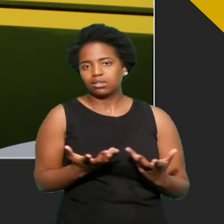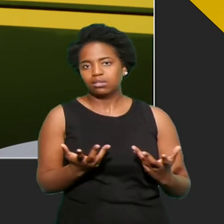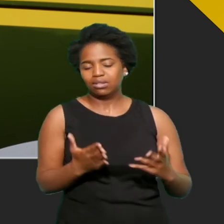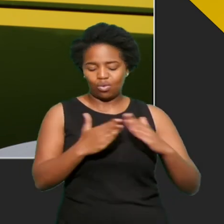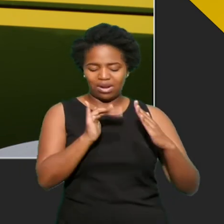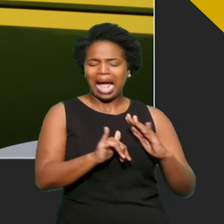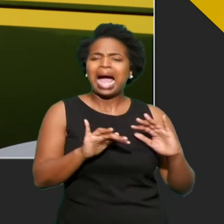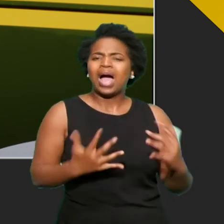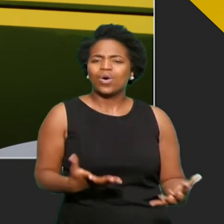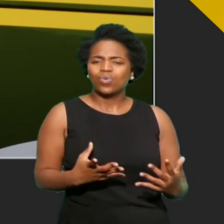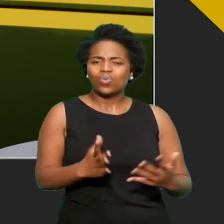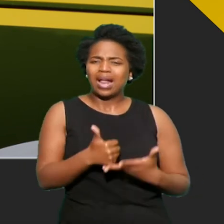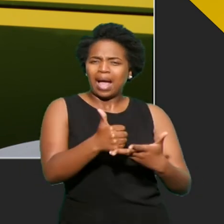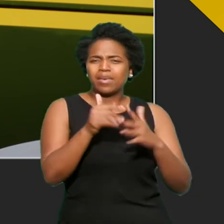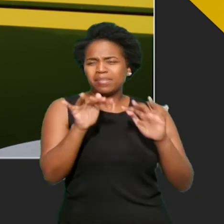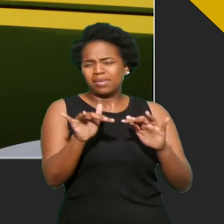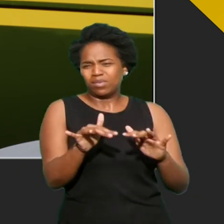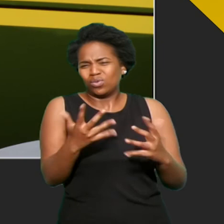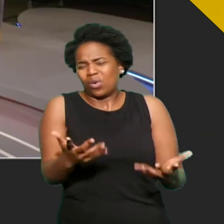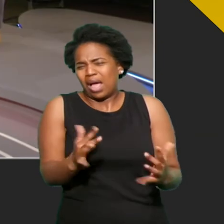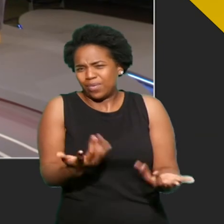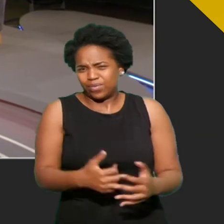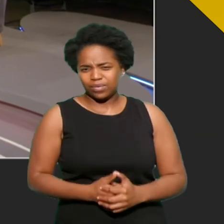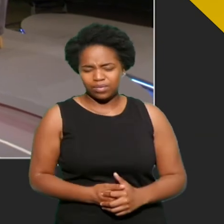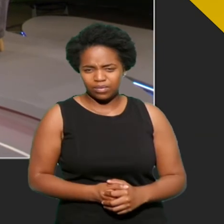go? How do we then help people who are sitting in situations like that?